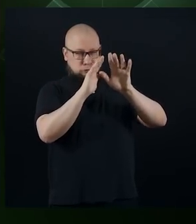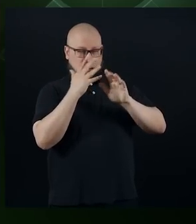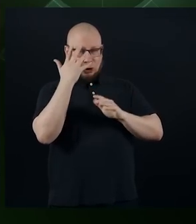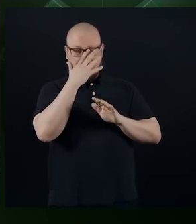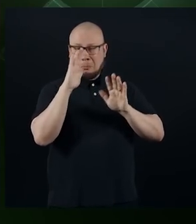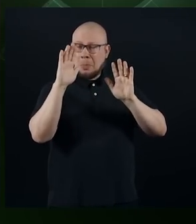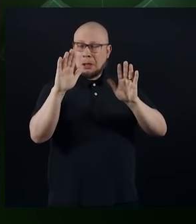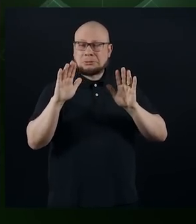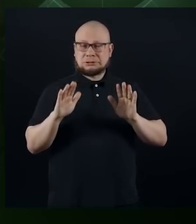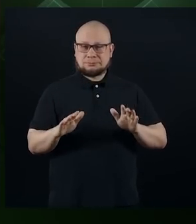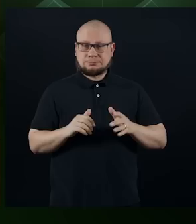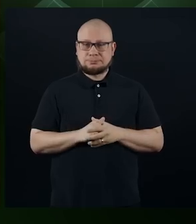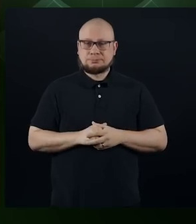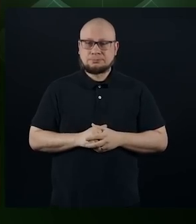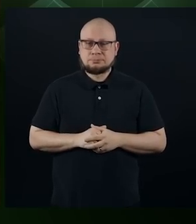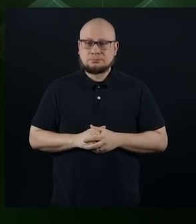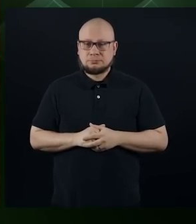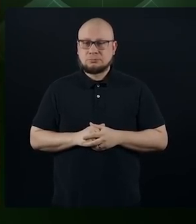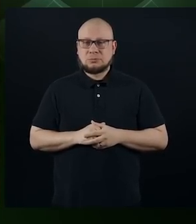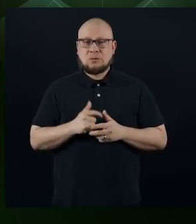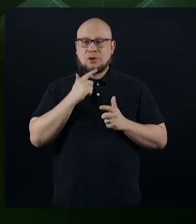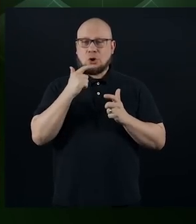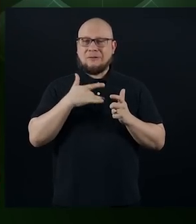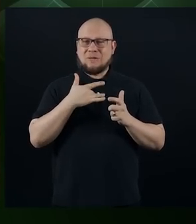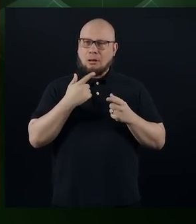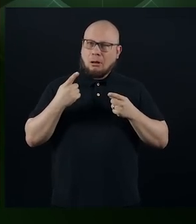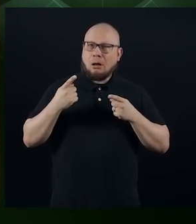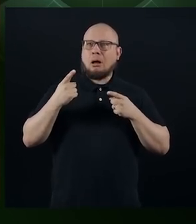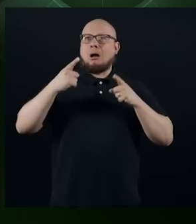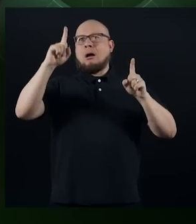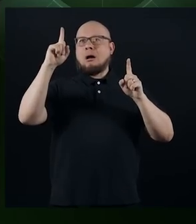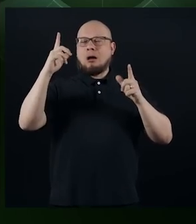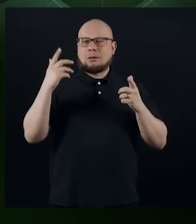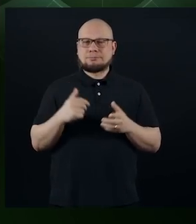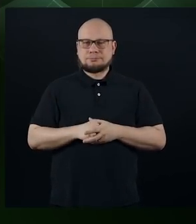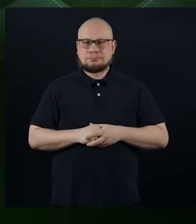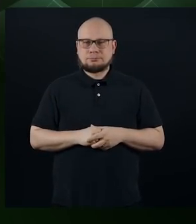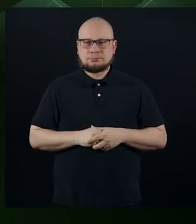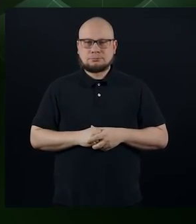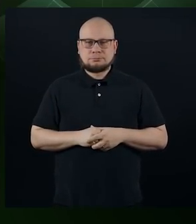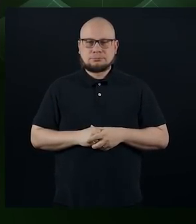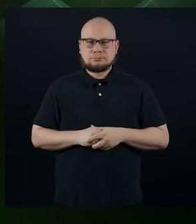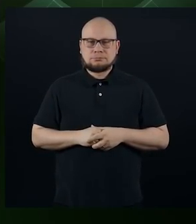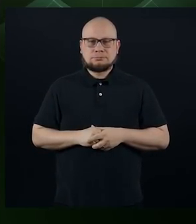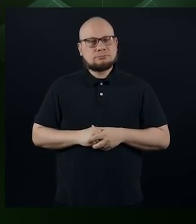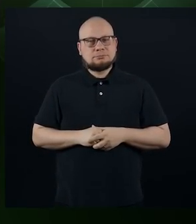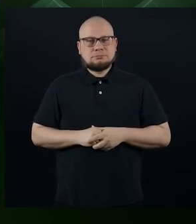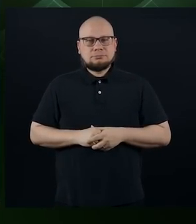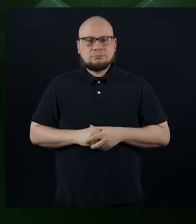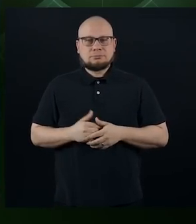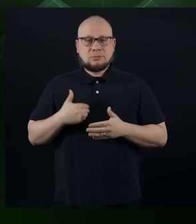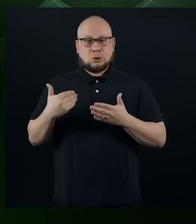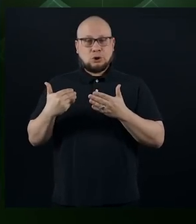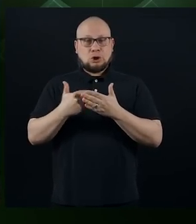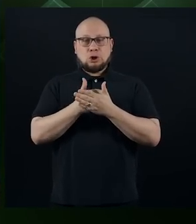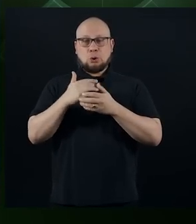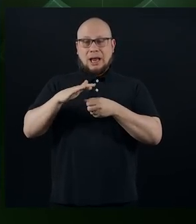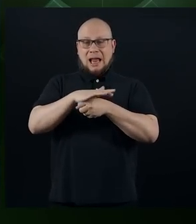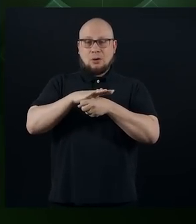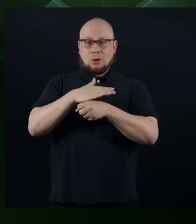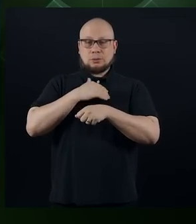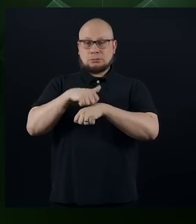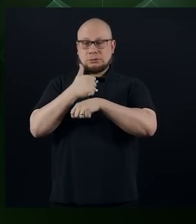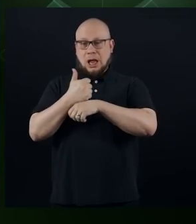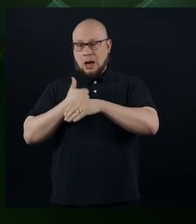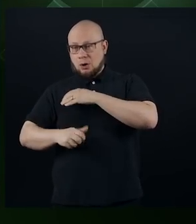Thieves before ever. So you get this huge sense of achievement when you're doing it. It feels like the new worlds that we've put in, the Sunken